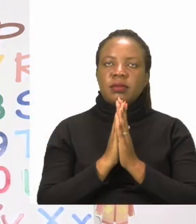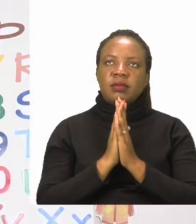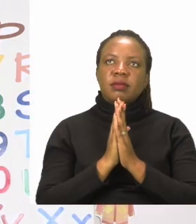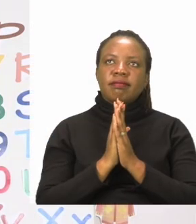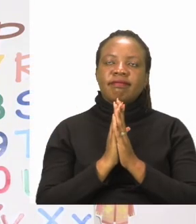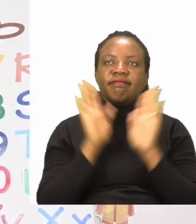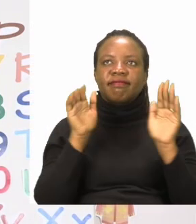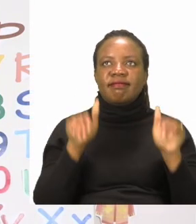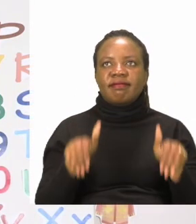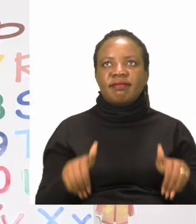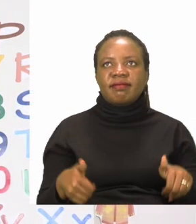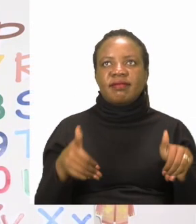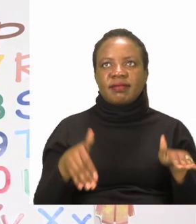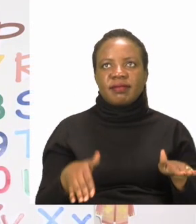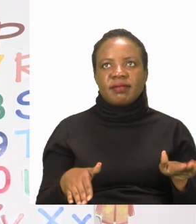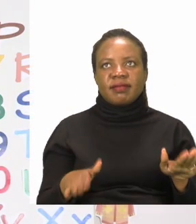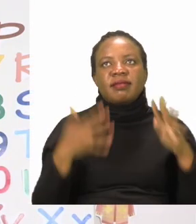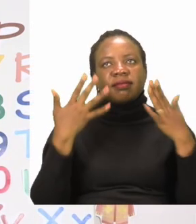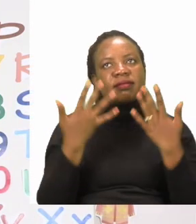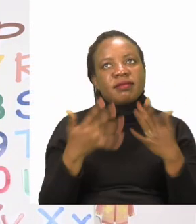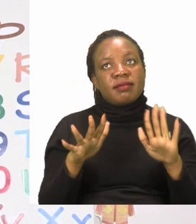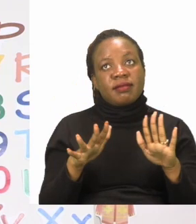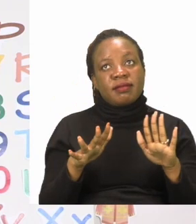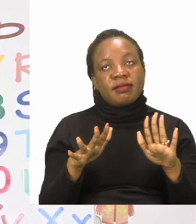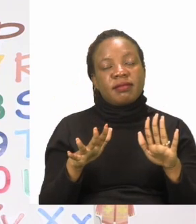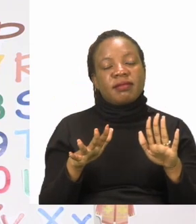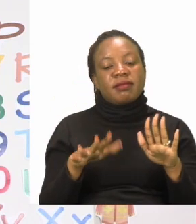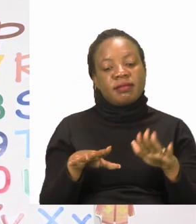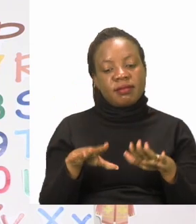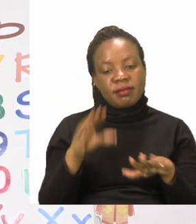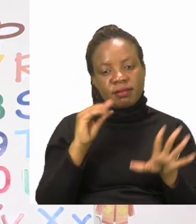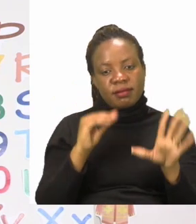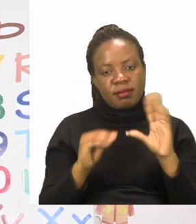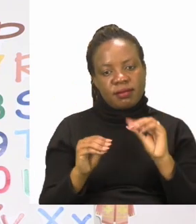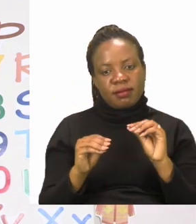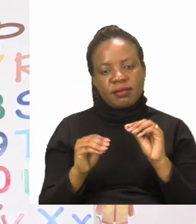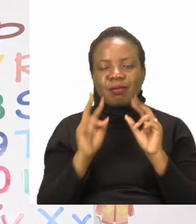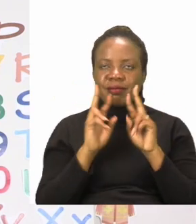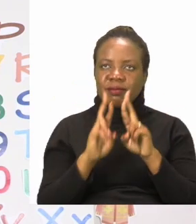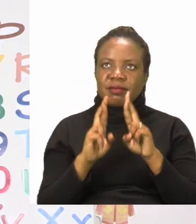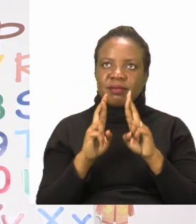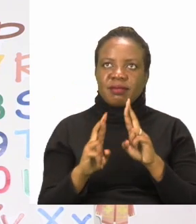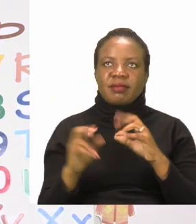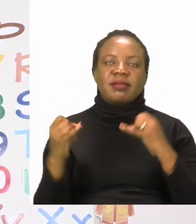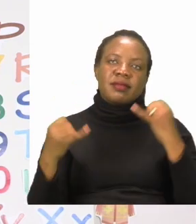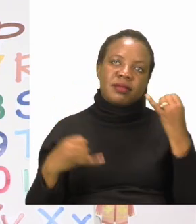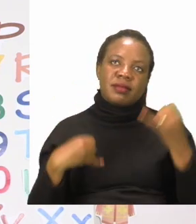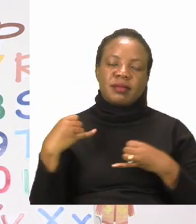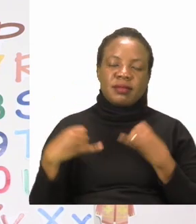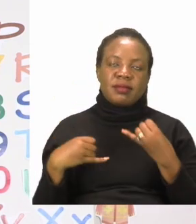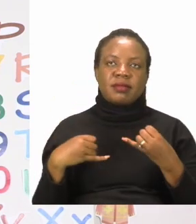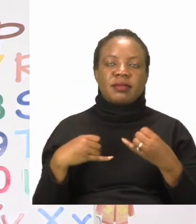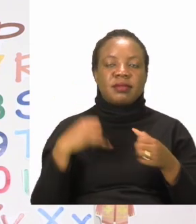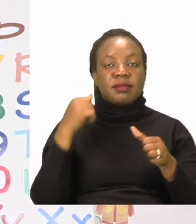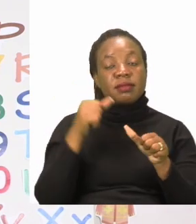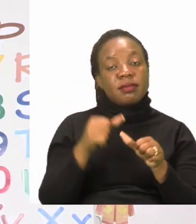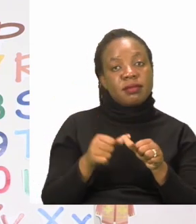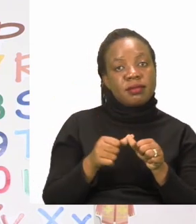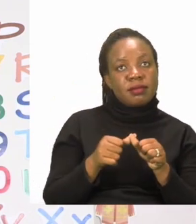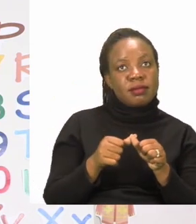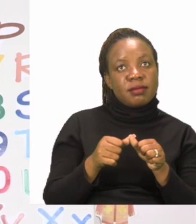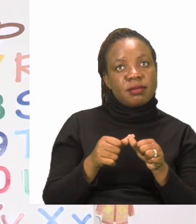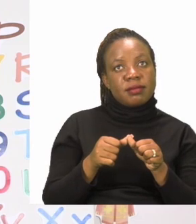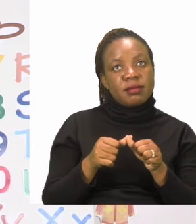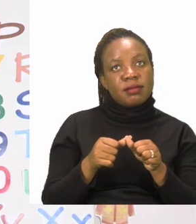Boys and girls, we have now come to the end of our lesson and I hope you had fun. Remember, if you are going to